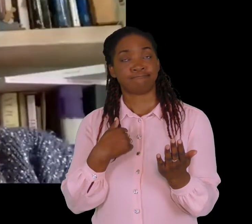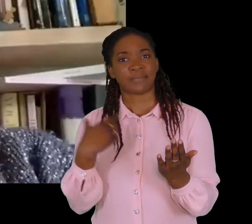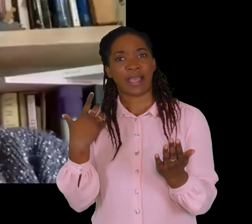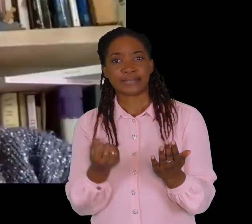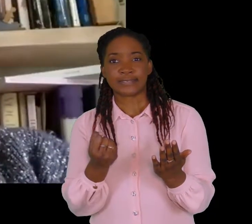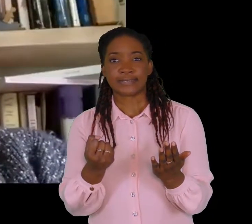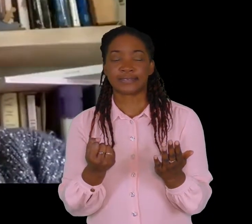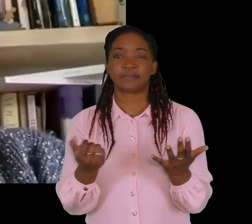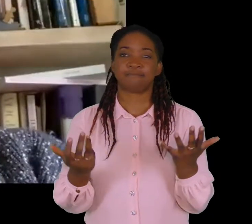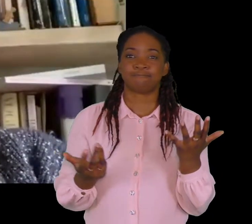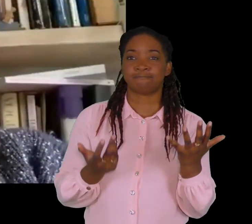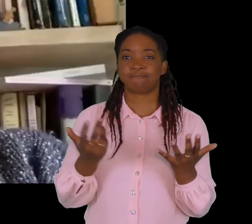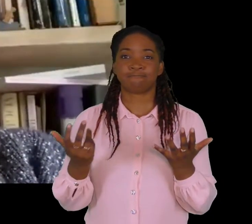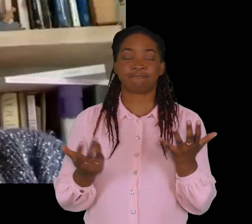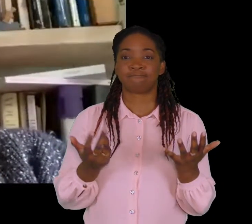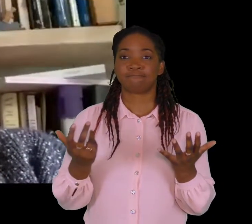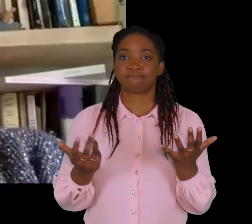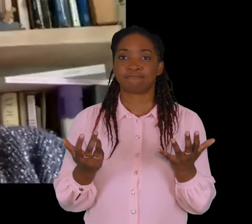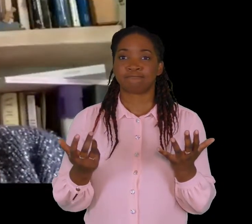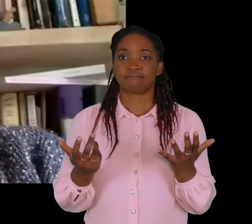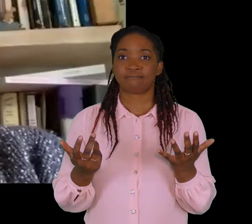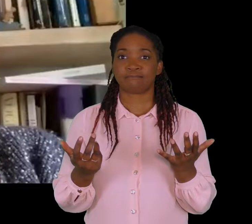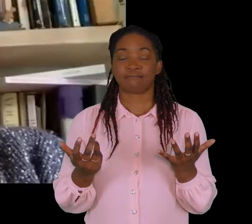then I would have the